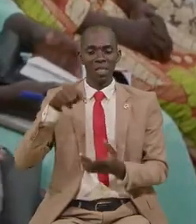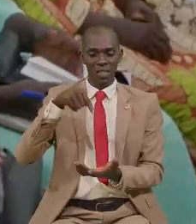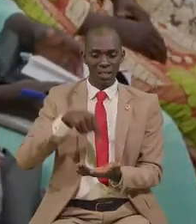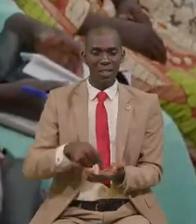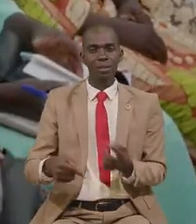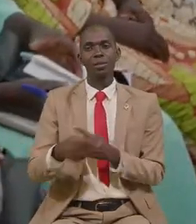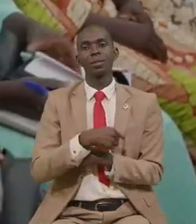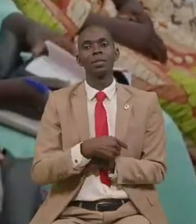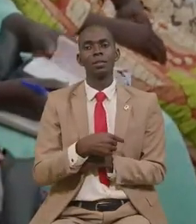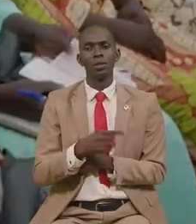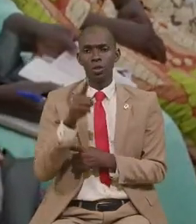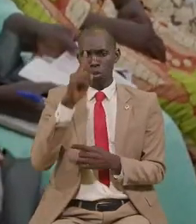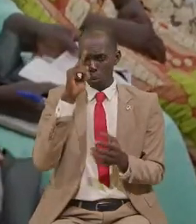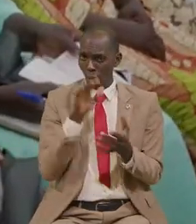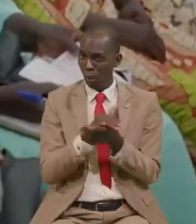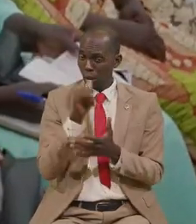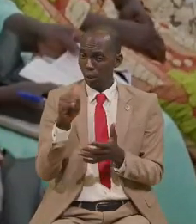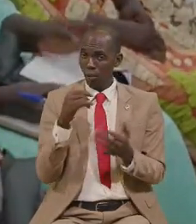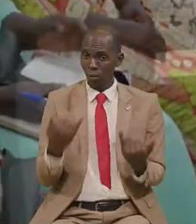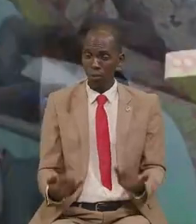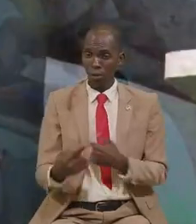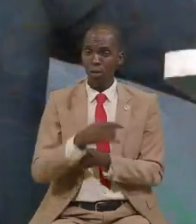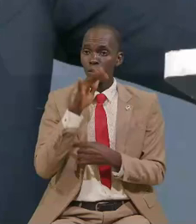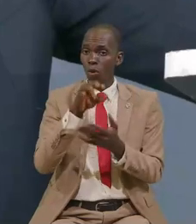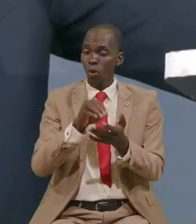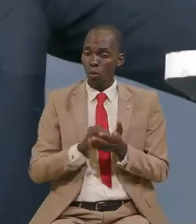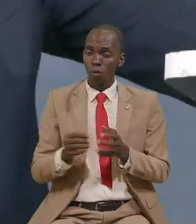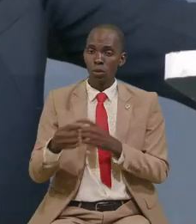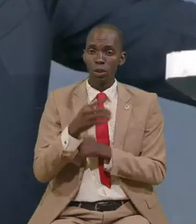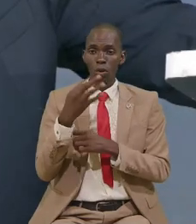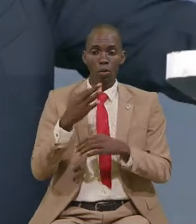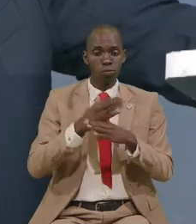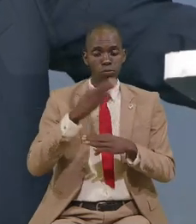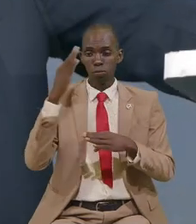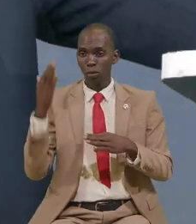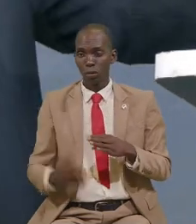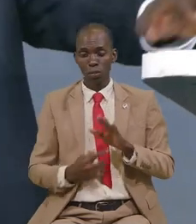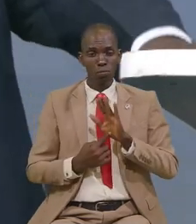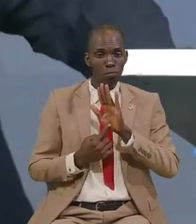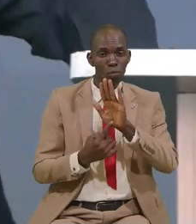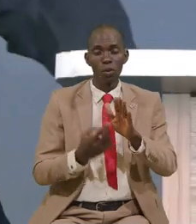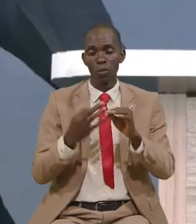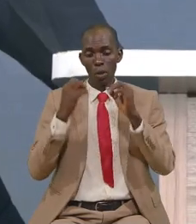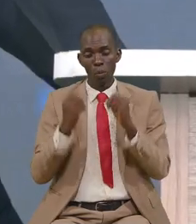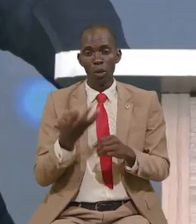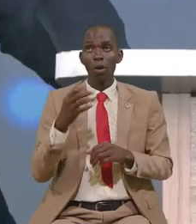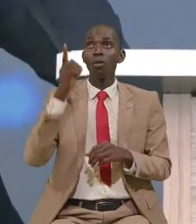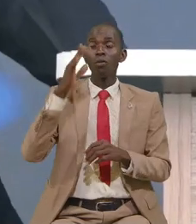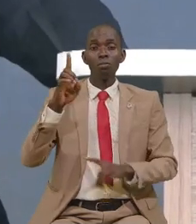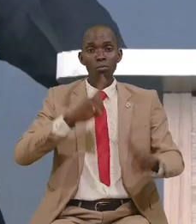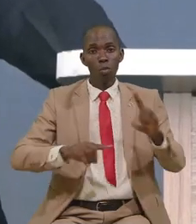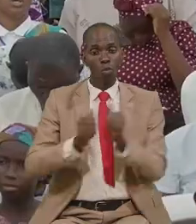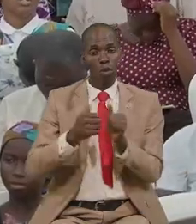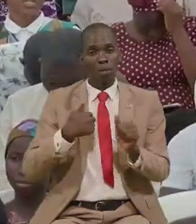you believe, it's your day of total manifestation of the power of God. Say,